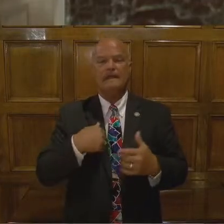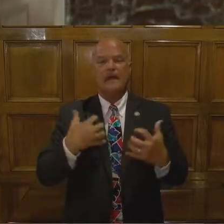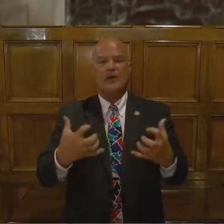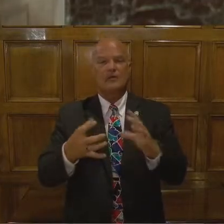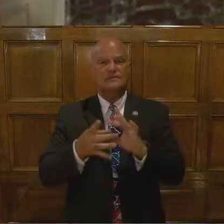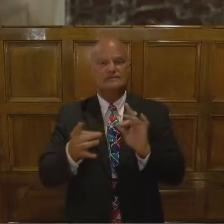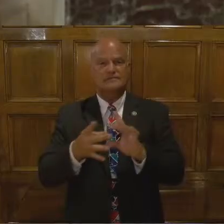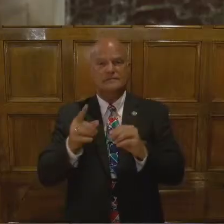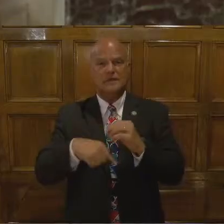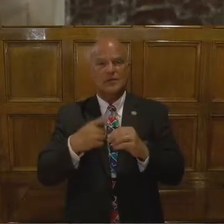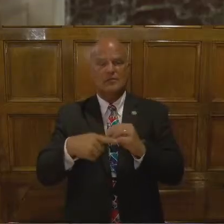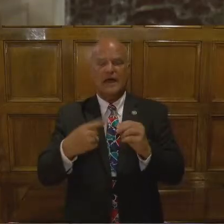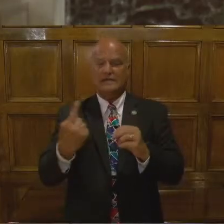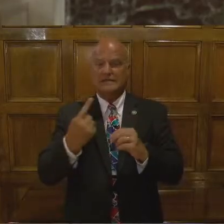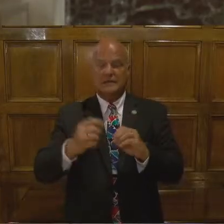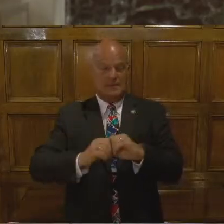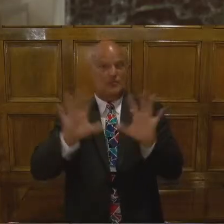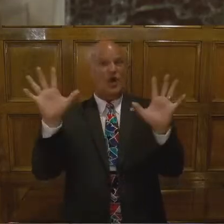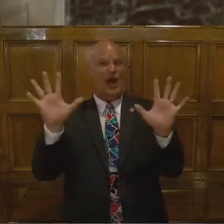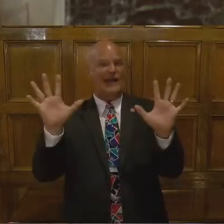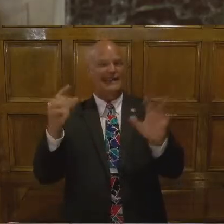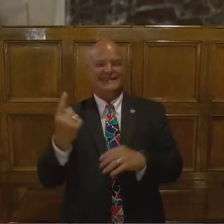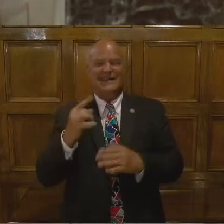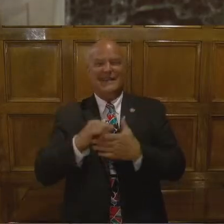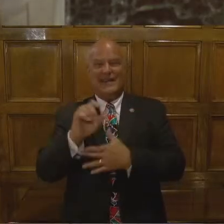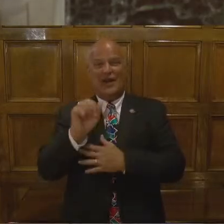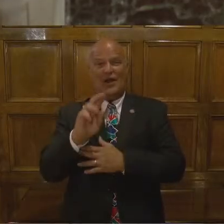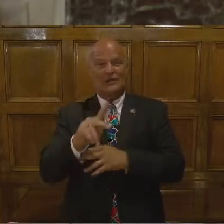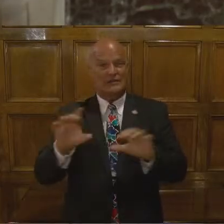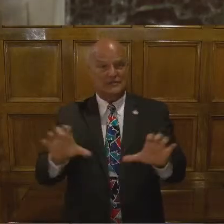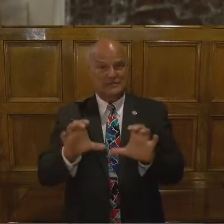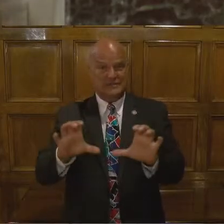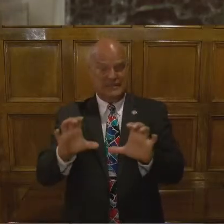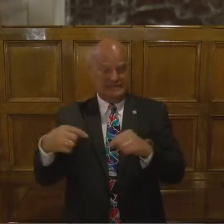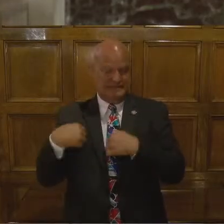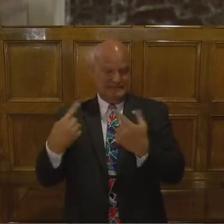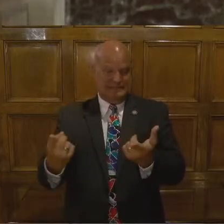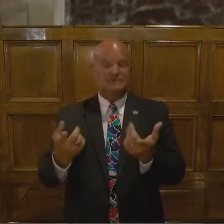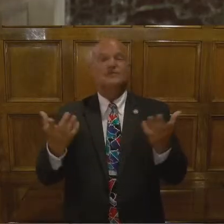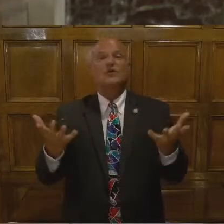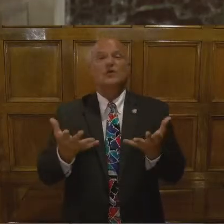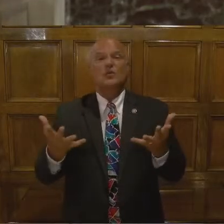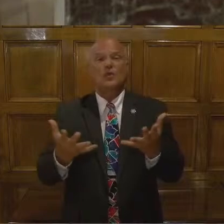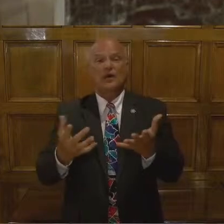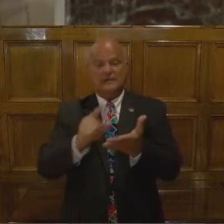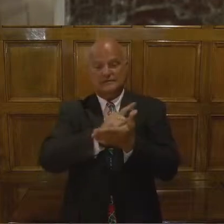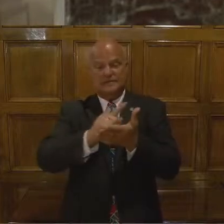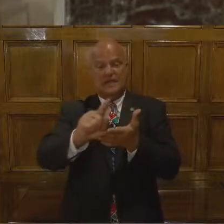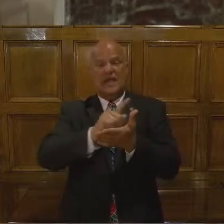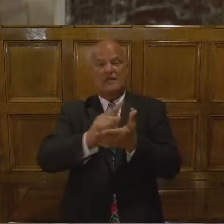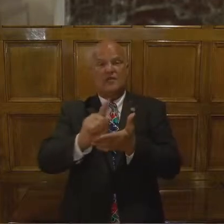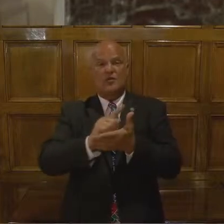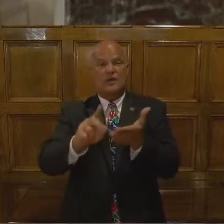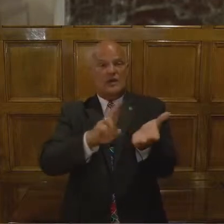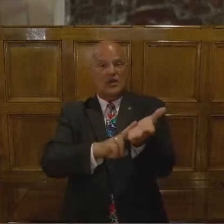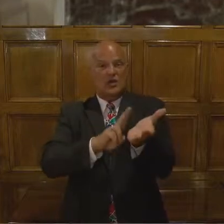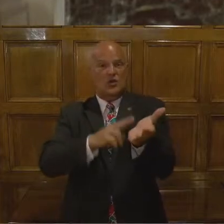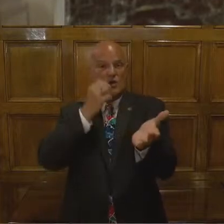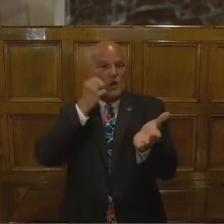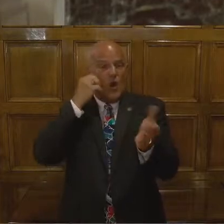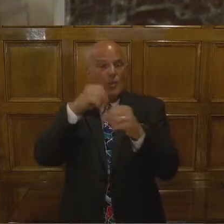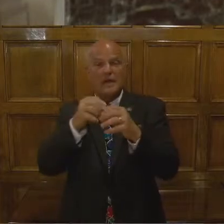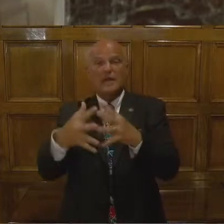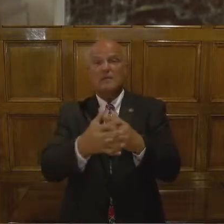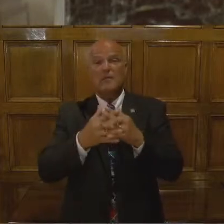talk about a bright spot of something that Arkansas has done, and that is each week every nursing home in